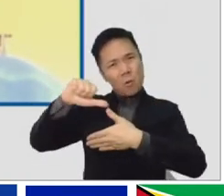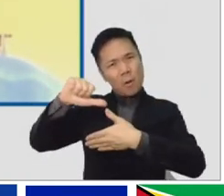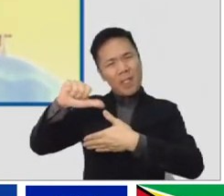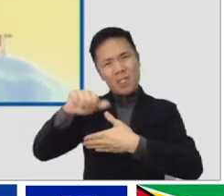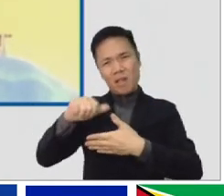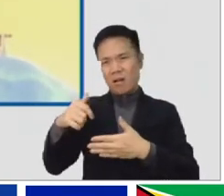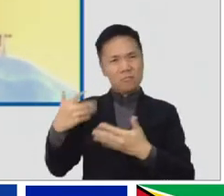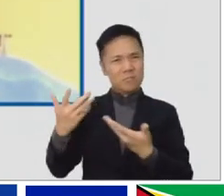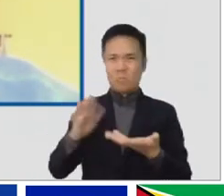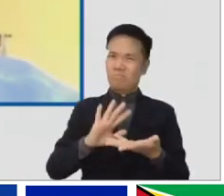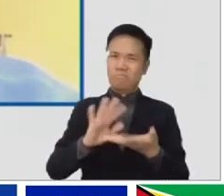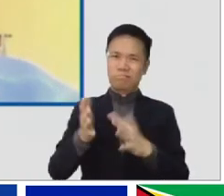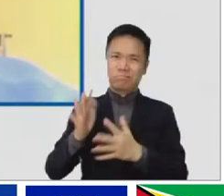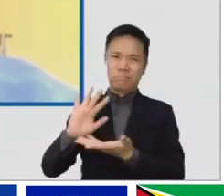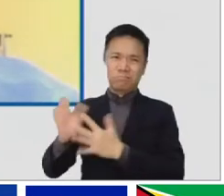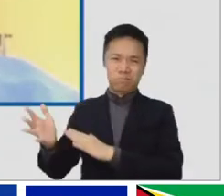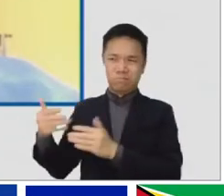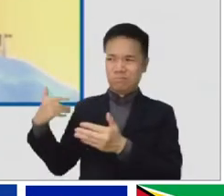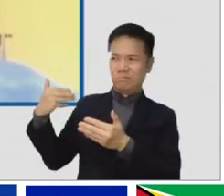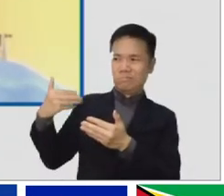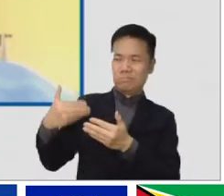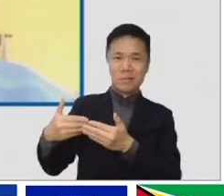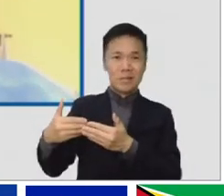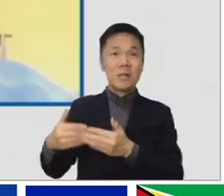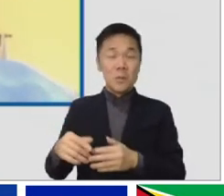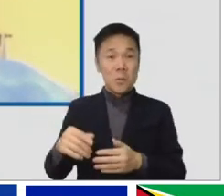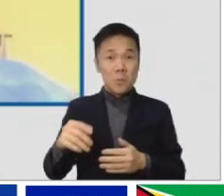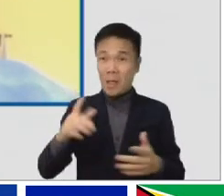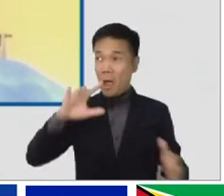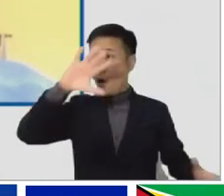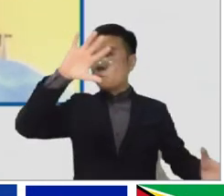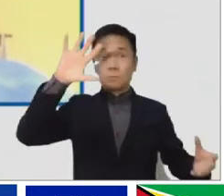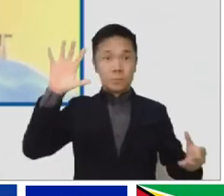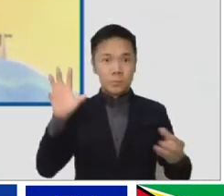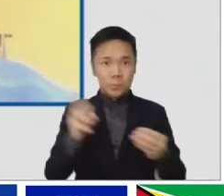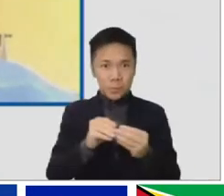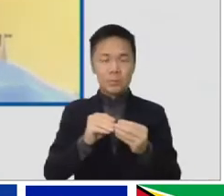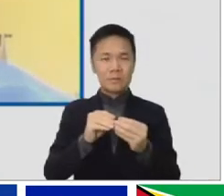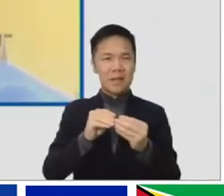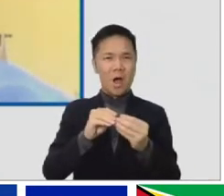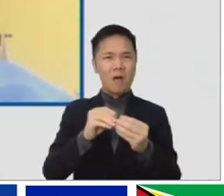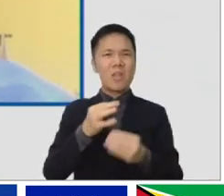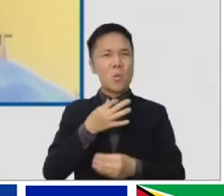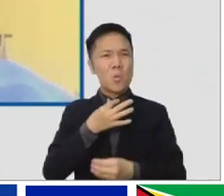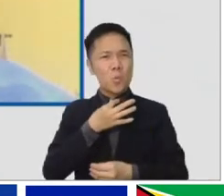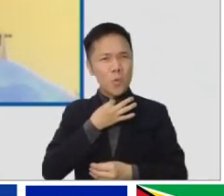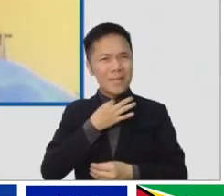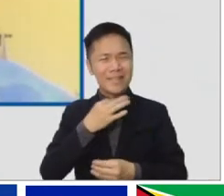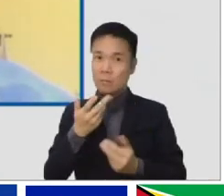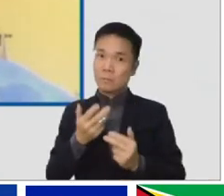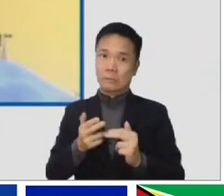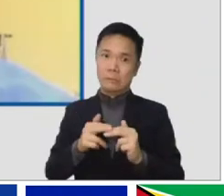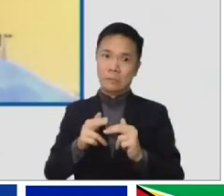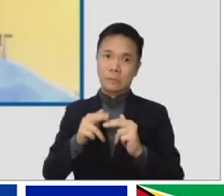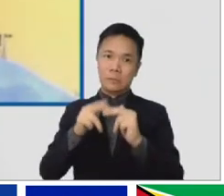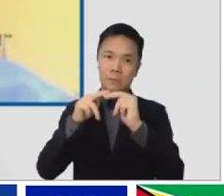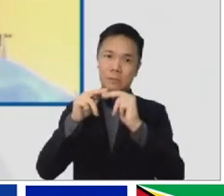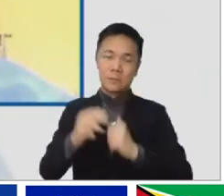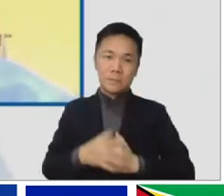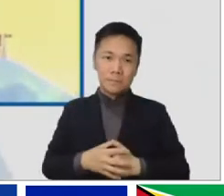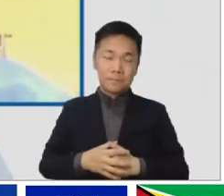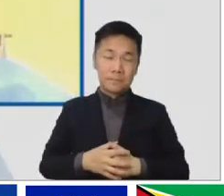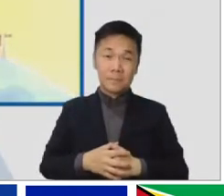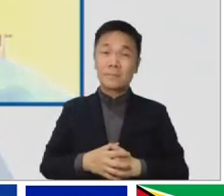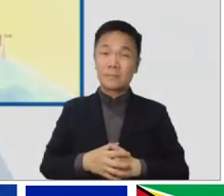the systemic nature of risk, which has always been with us, is increasingly highlighted. Our governance structures have in